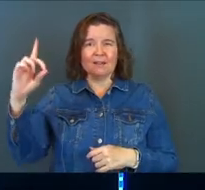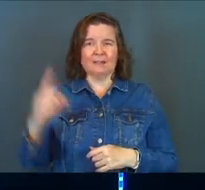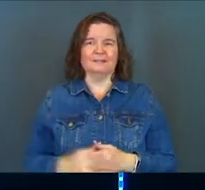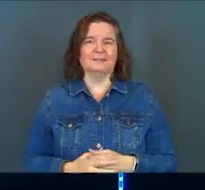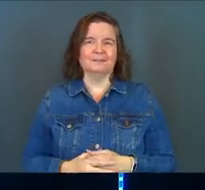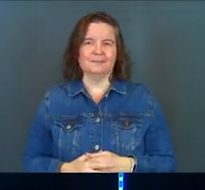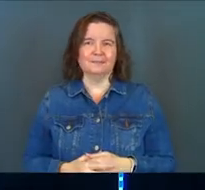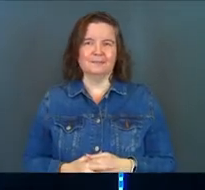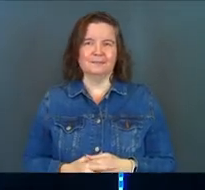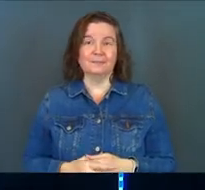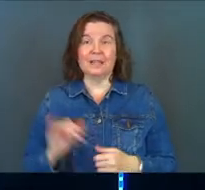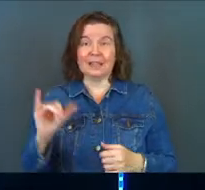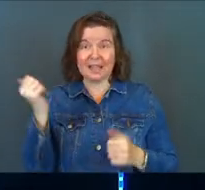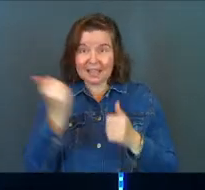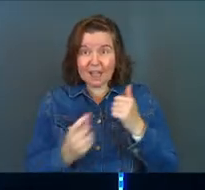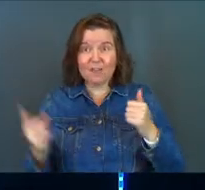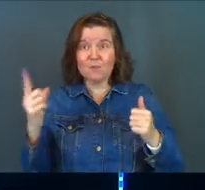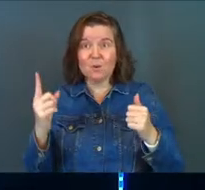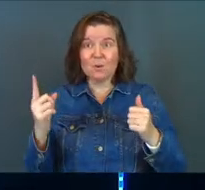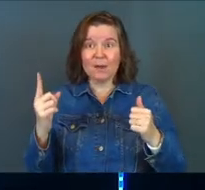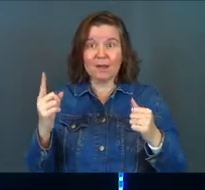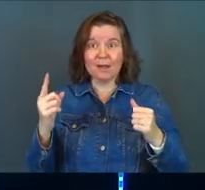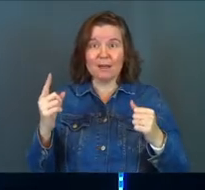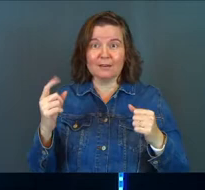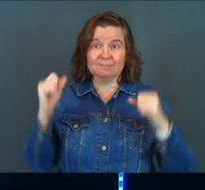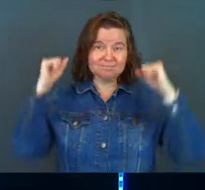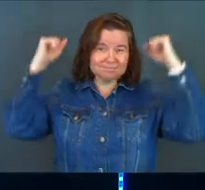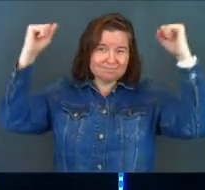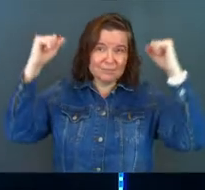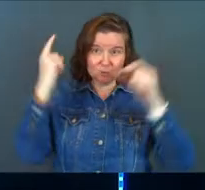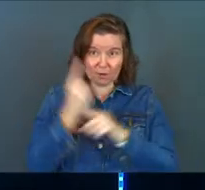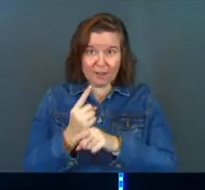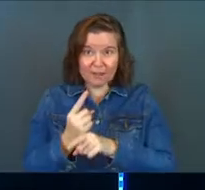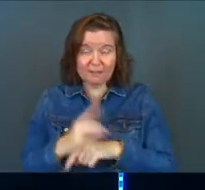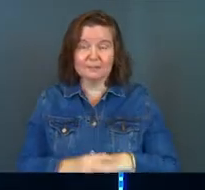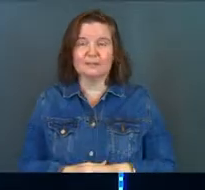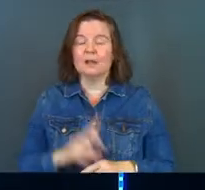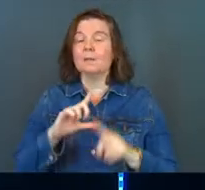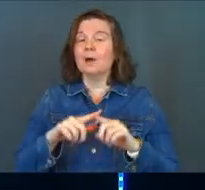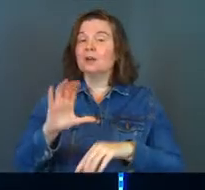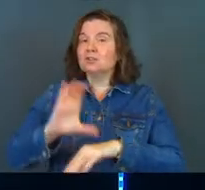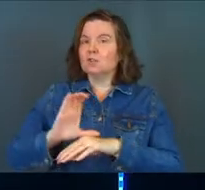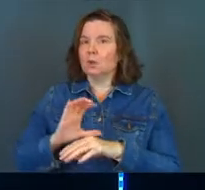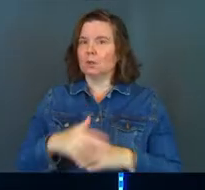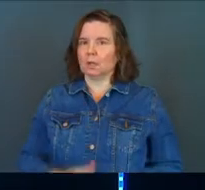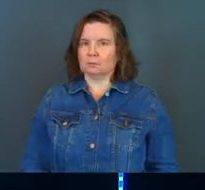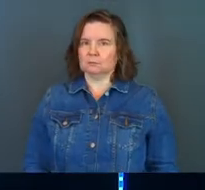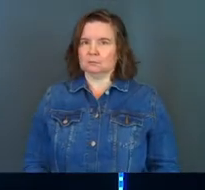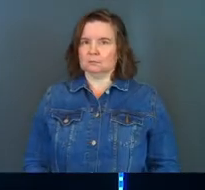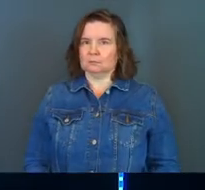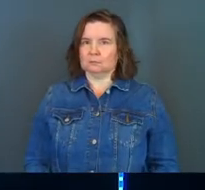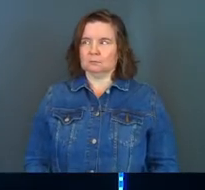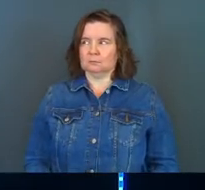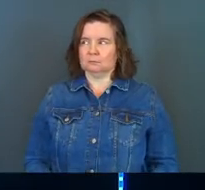touchdown! Like everybody is, right? But at church, we're like this.